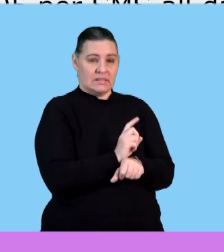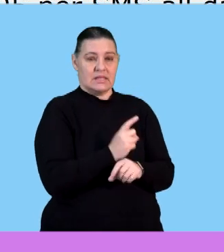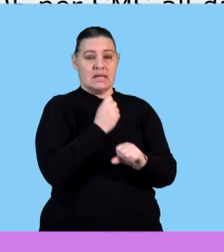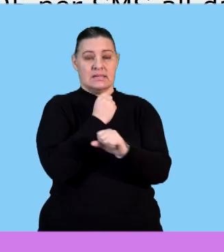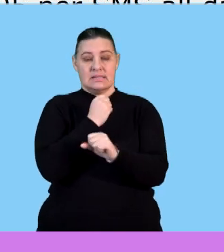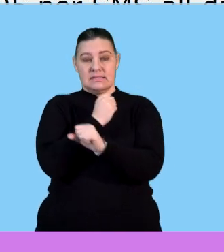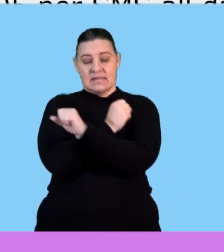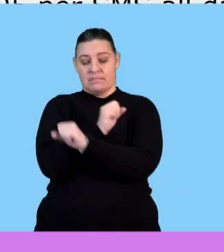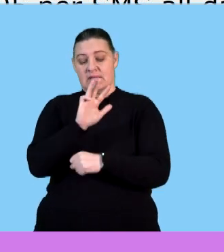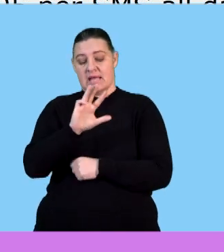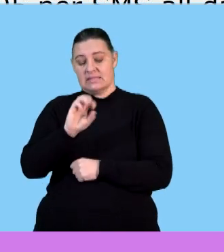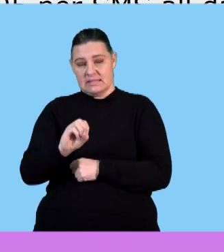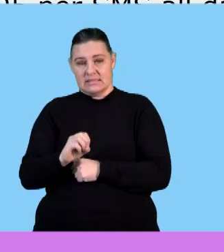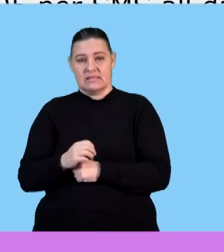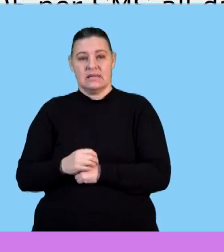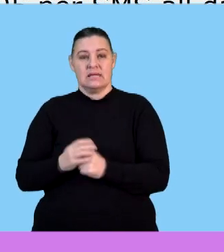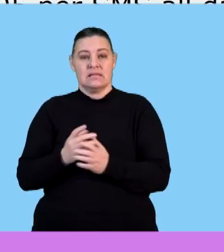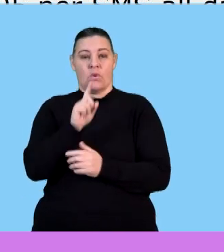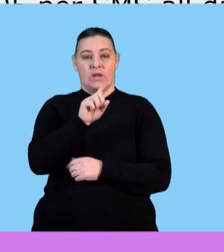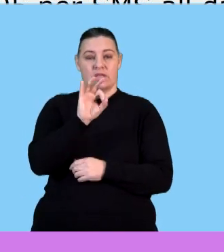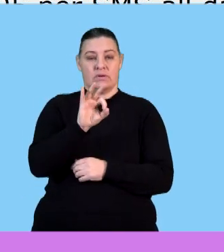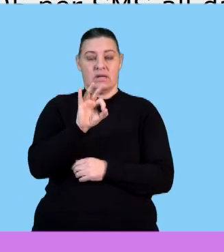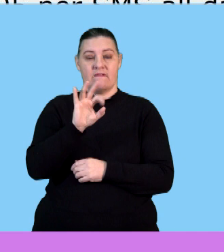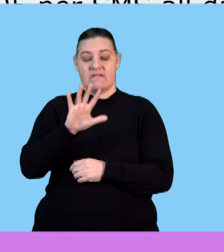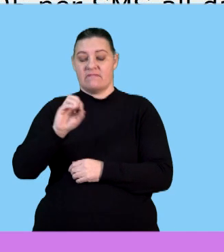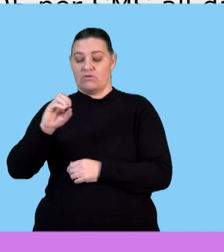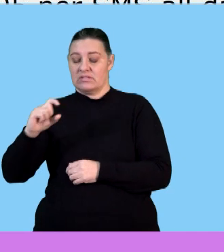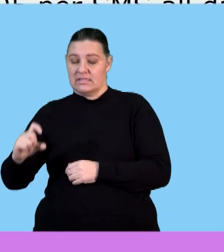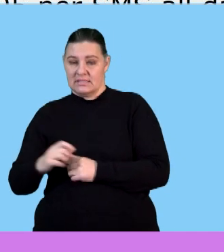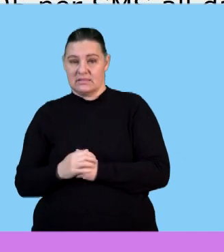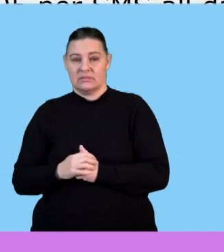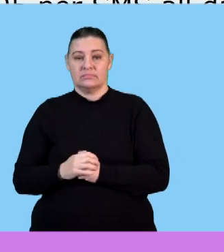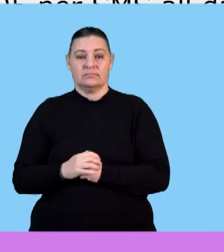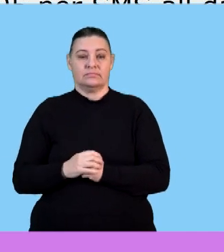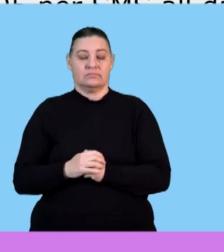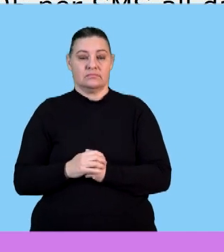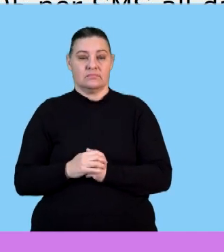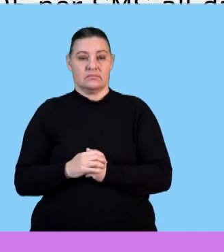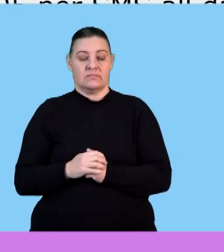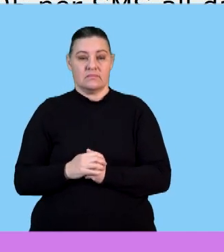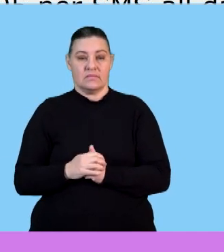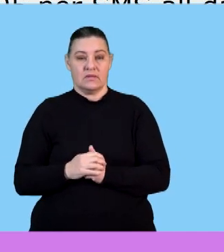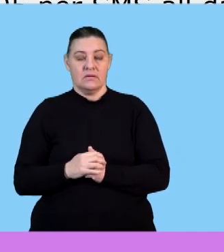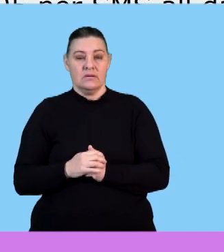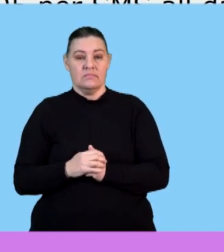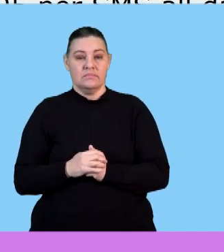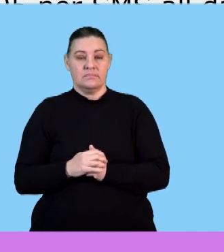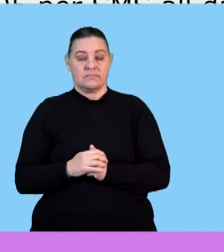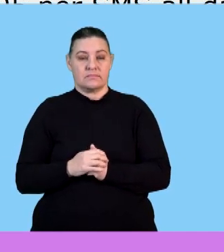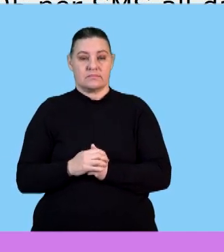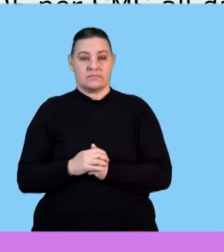90 is 13,500 cents. Remember 90, it's 90 cents. There's the